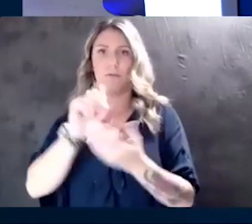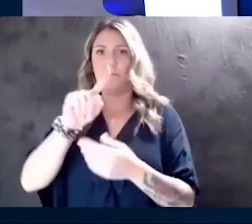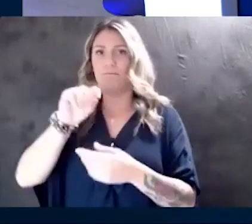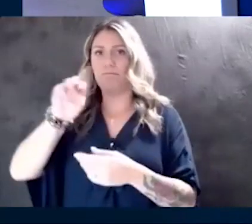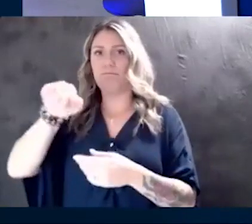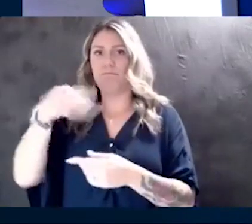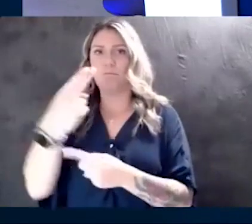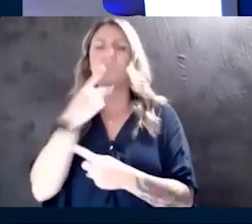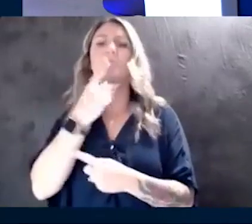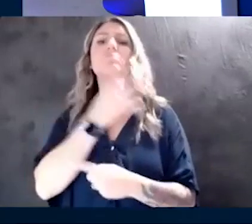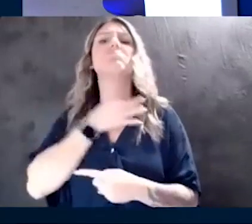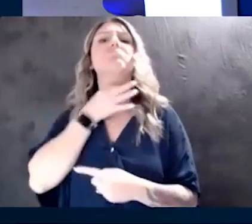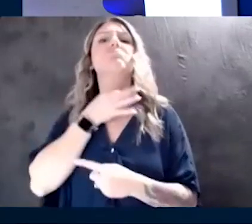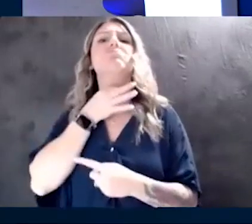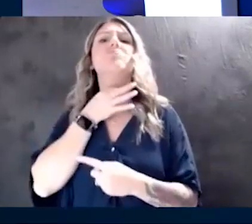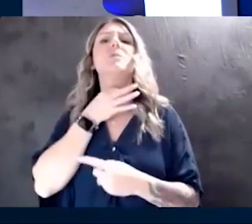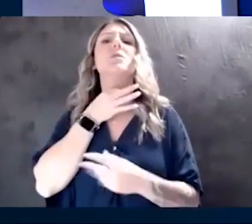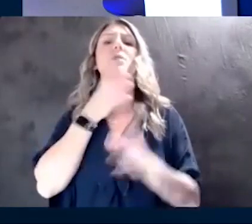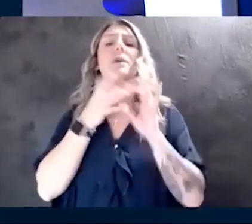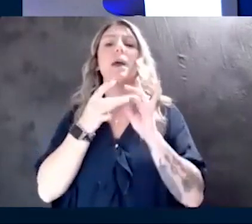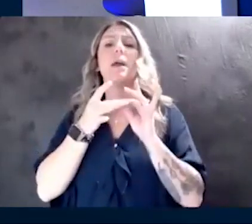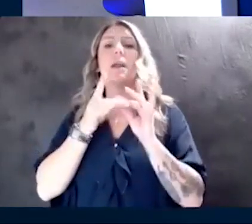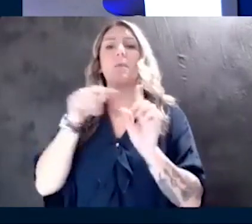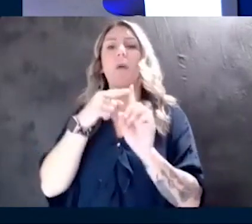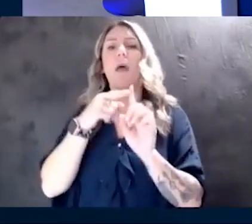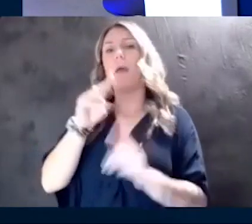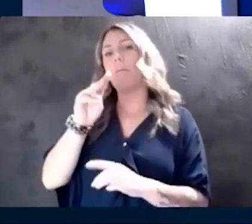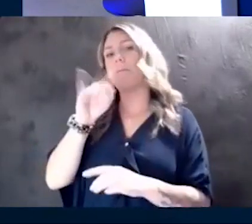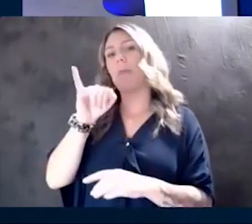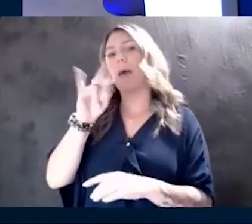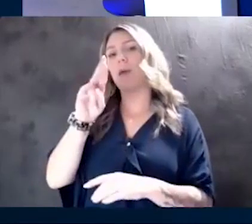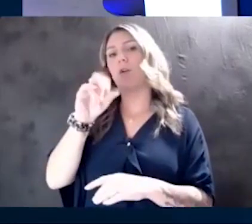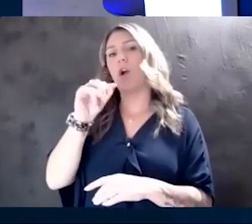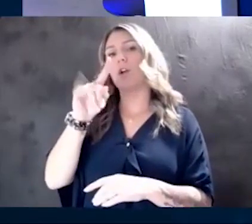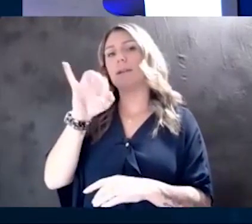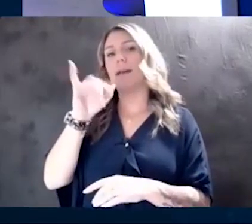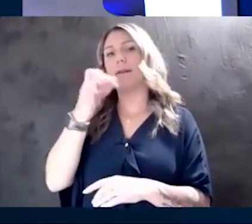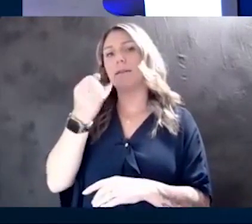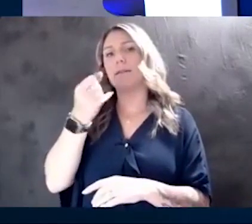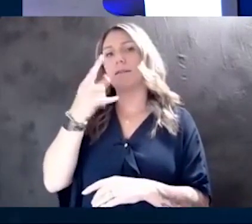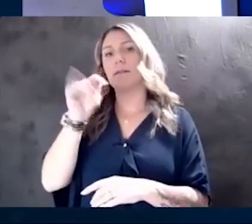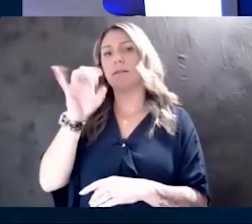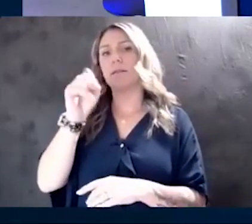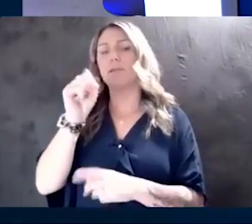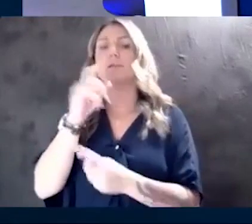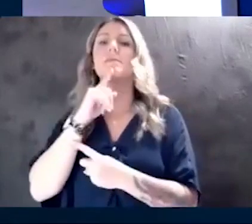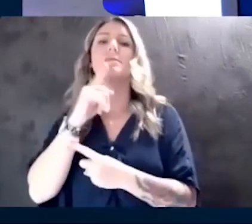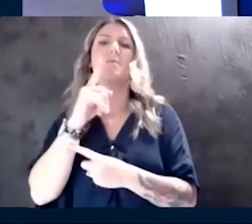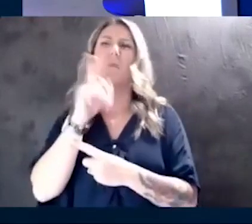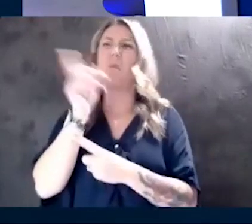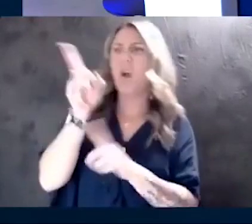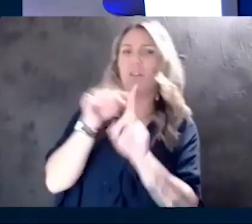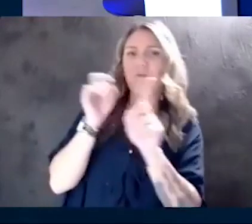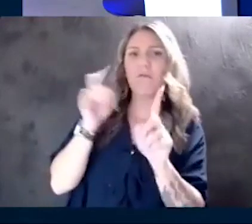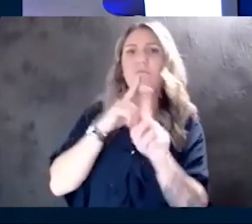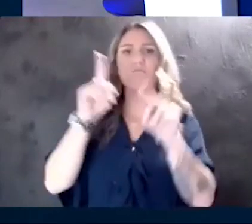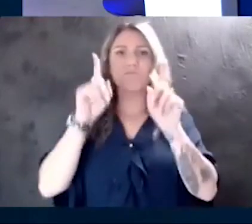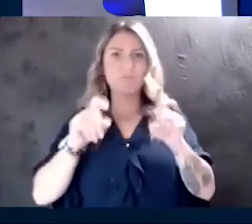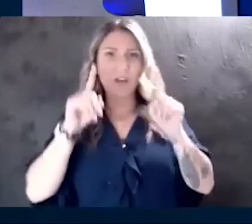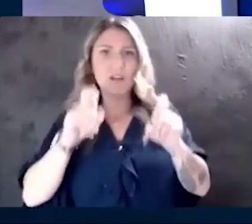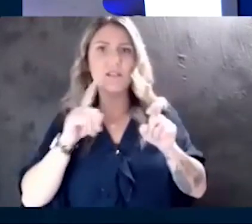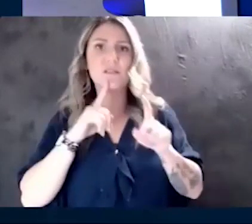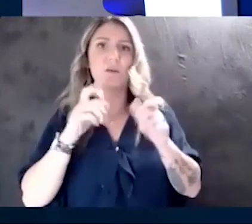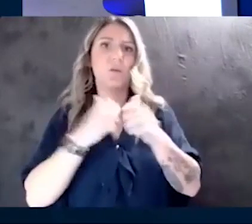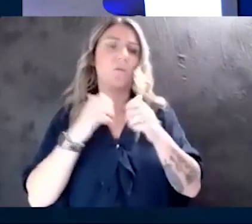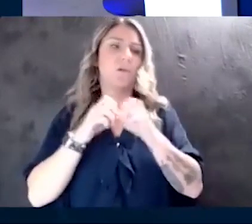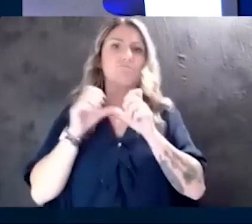around myocarditis. Where's it coming from? Because like adults, tests are coming up in long COVID adults and children